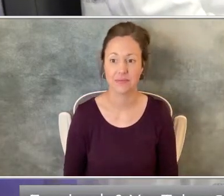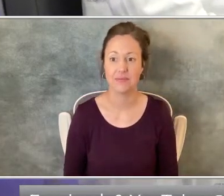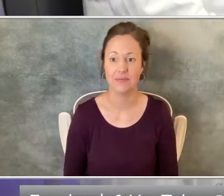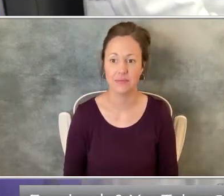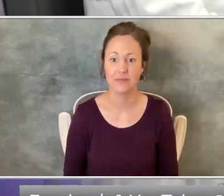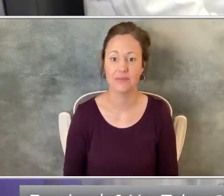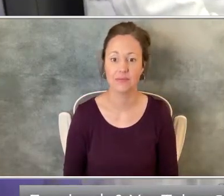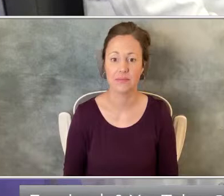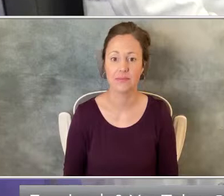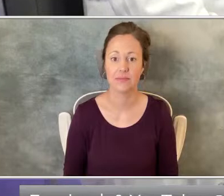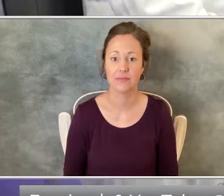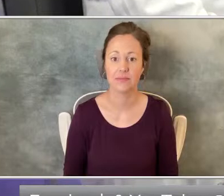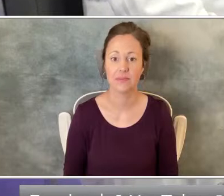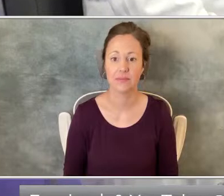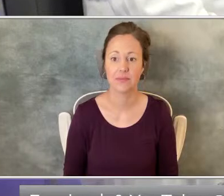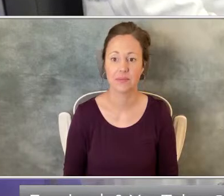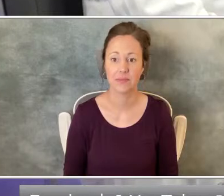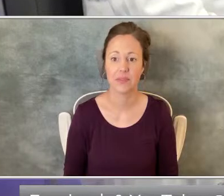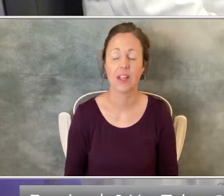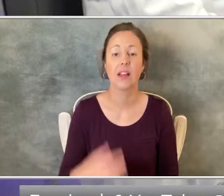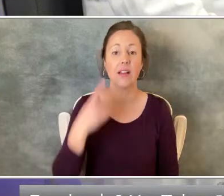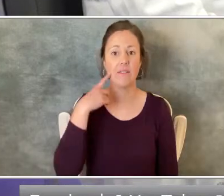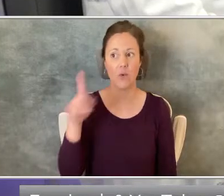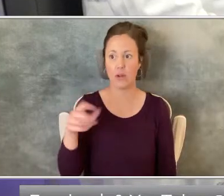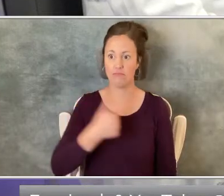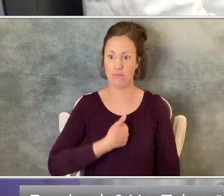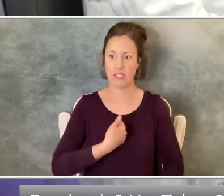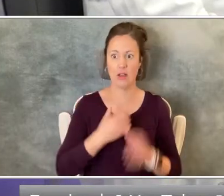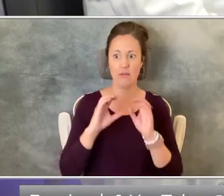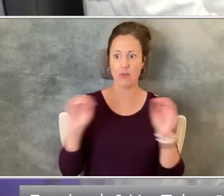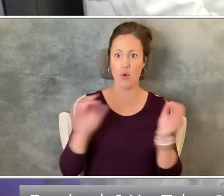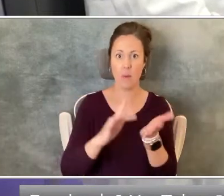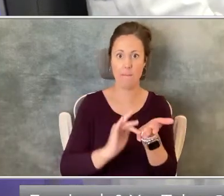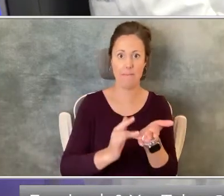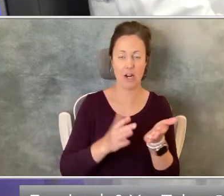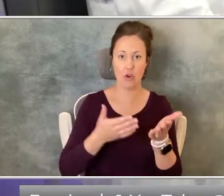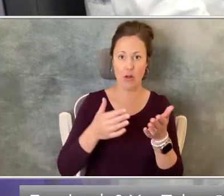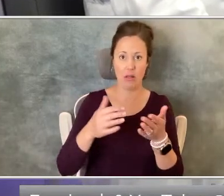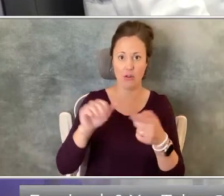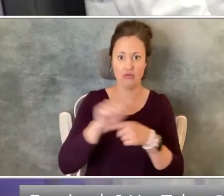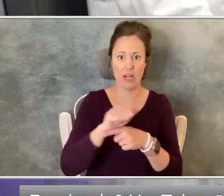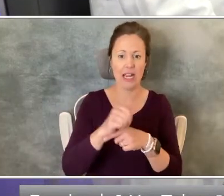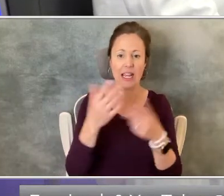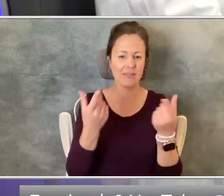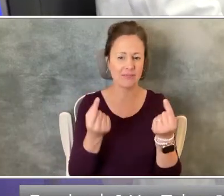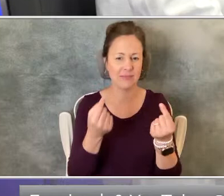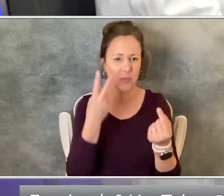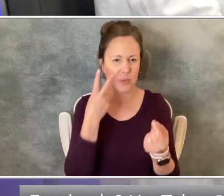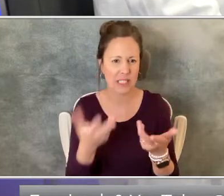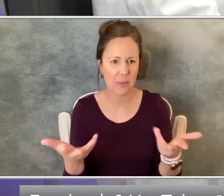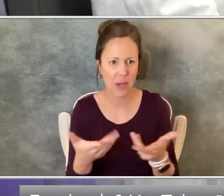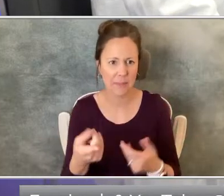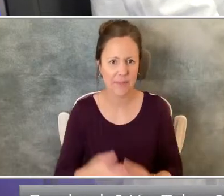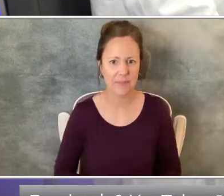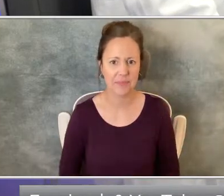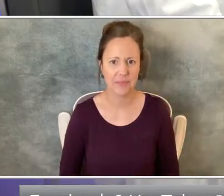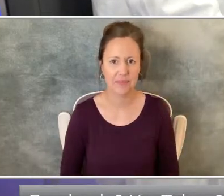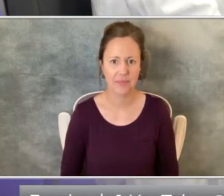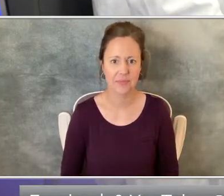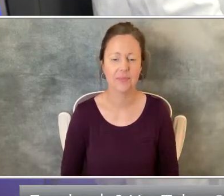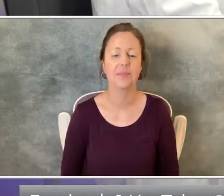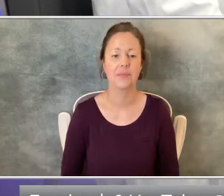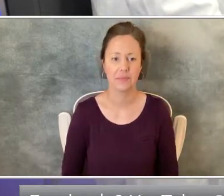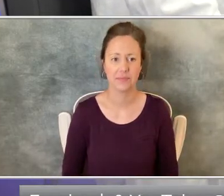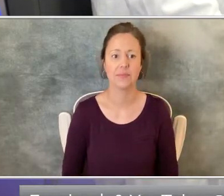person, a non-medically trained person like me, this just looks like a heart. What do you see here? So looking grossly at the sample, the